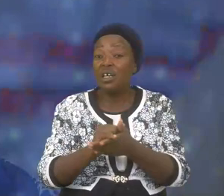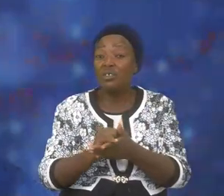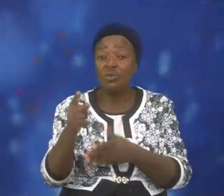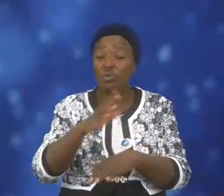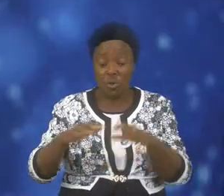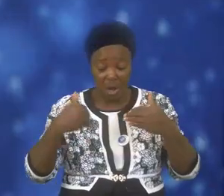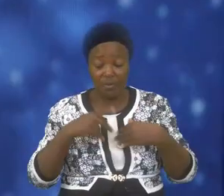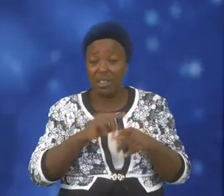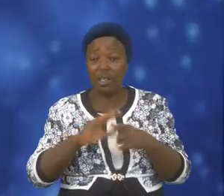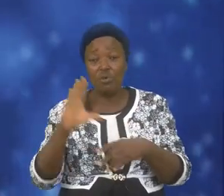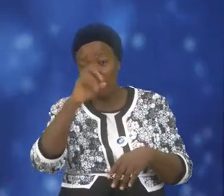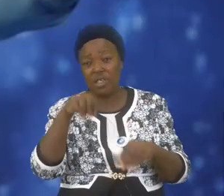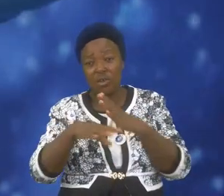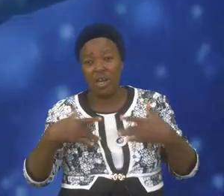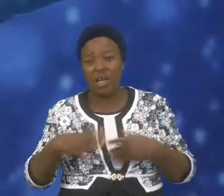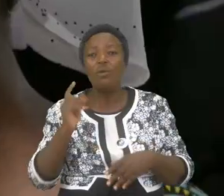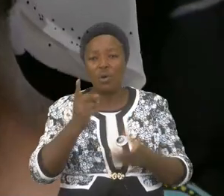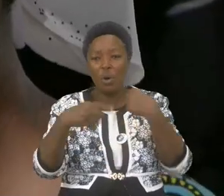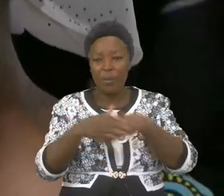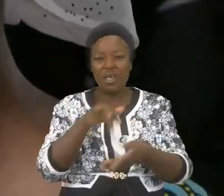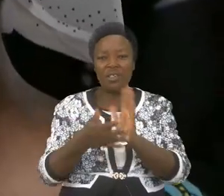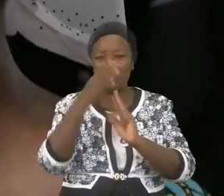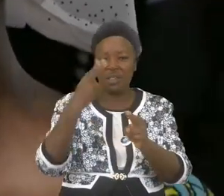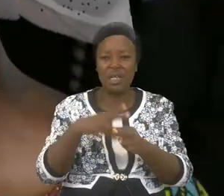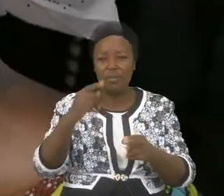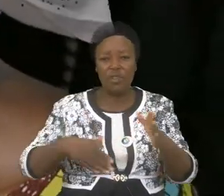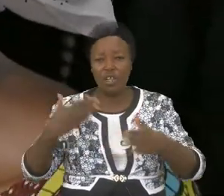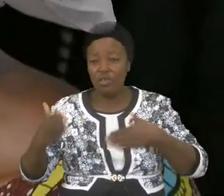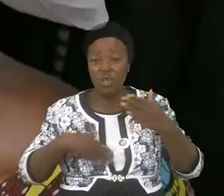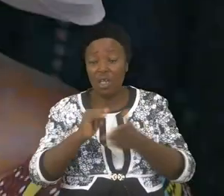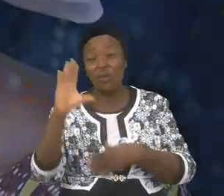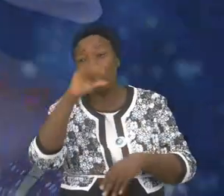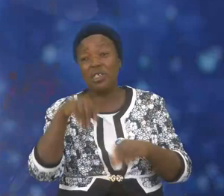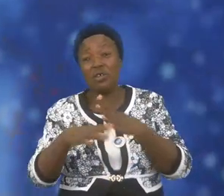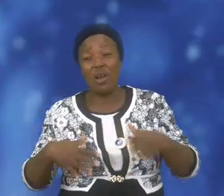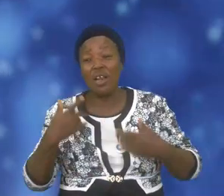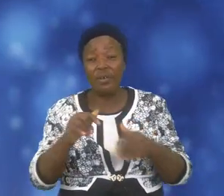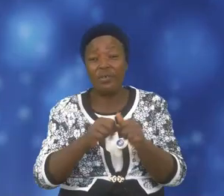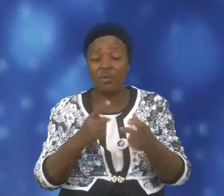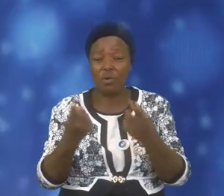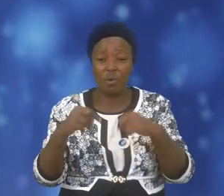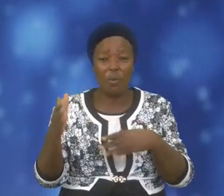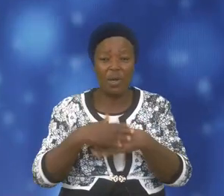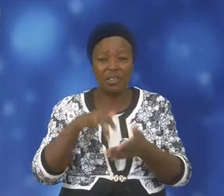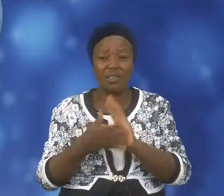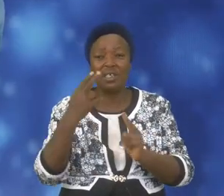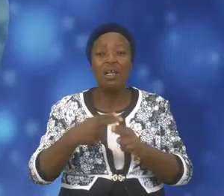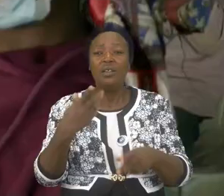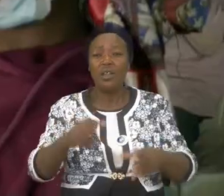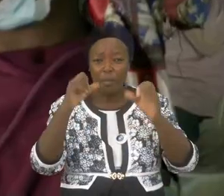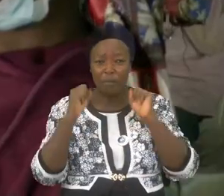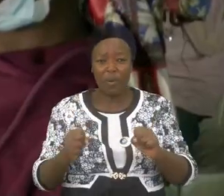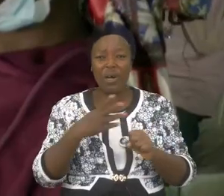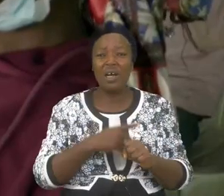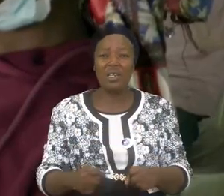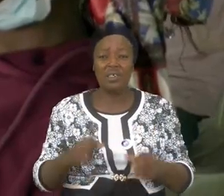life, everything will come back. The power, the strength missing in your life, everything will come back.